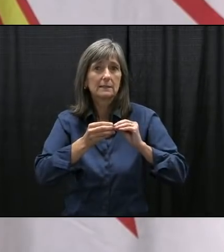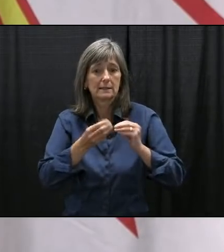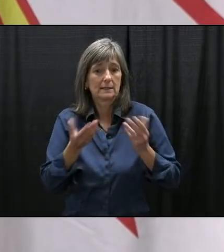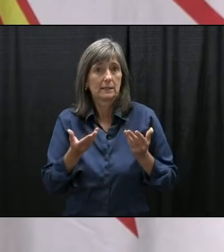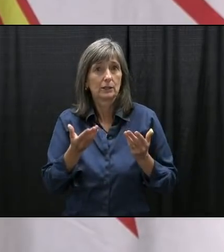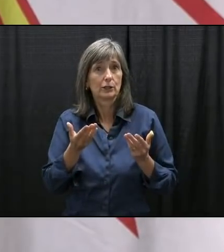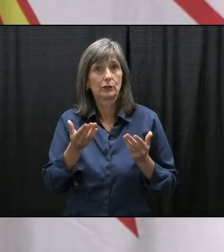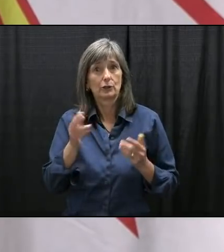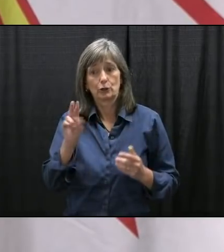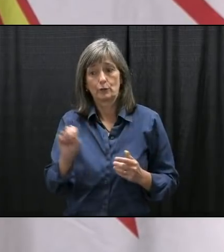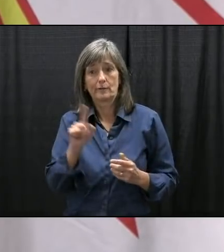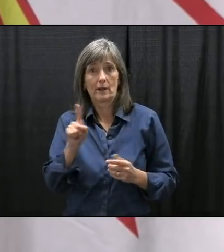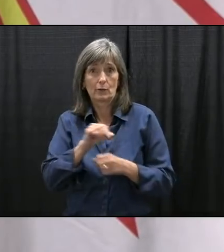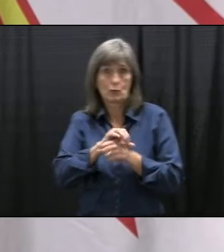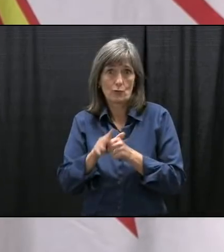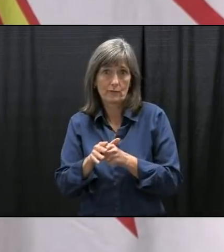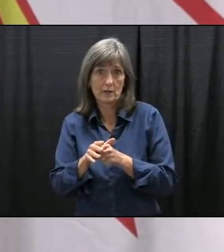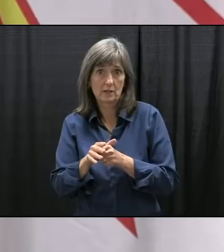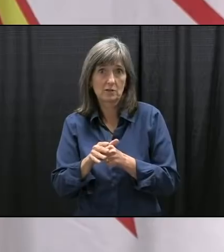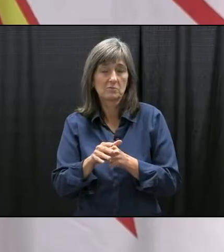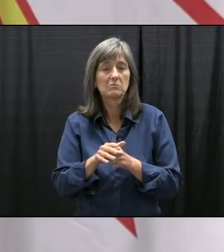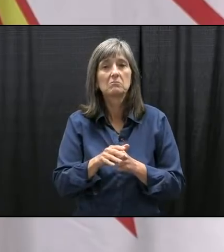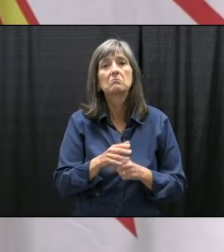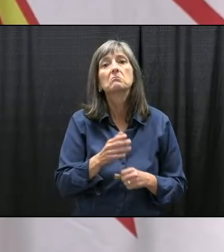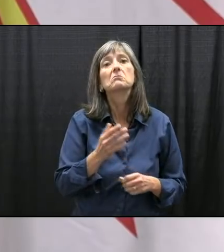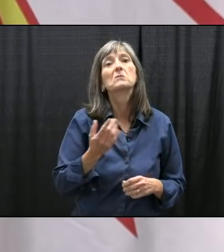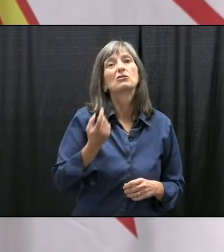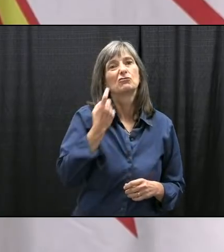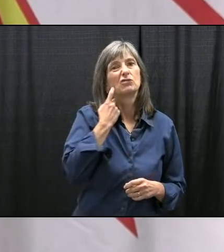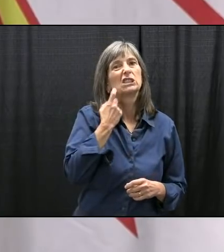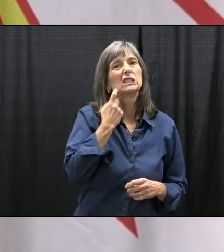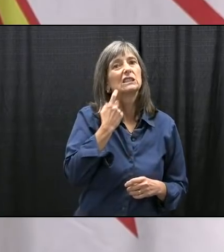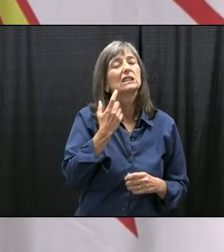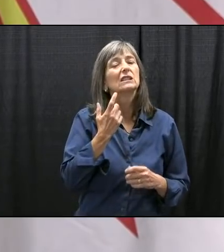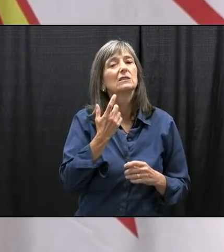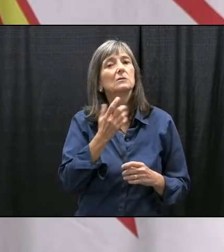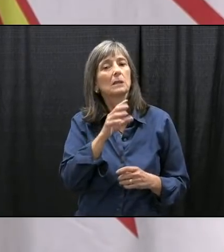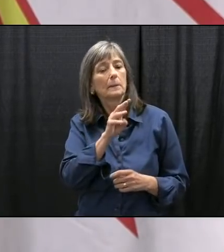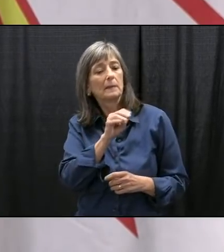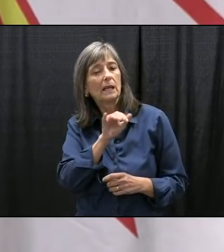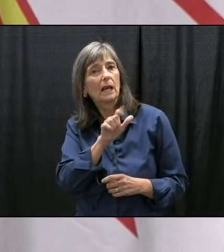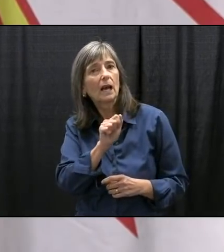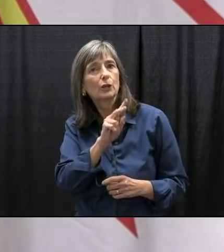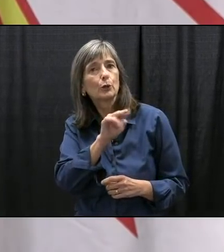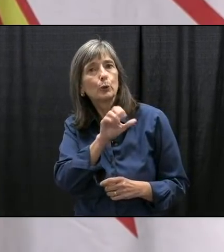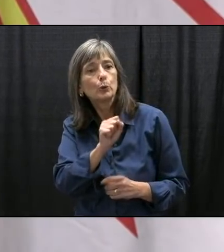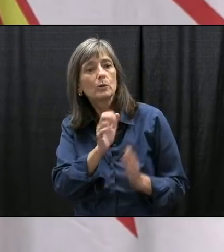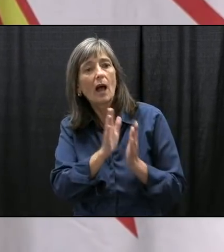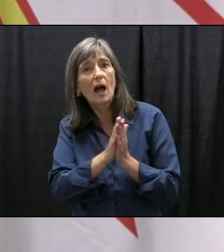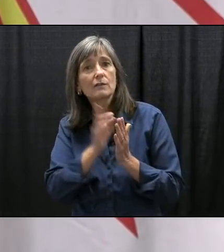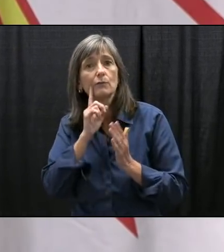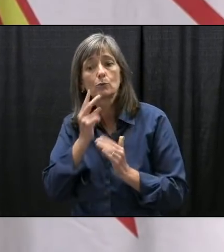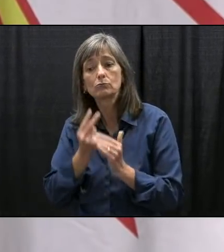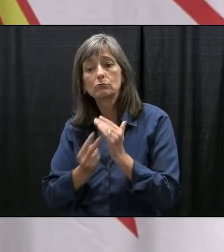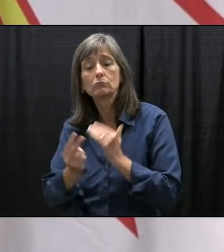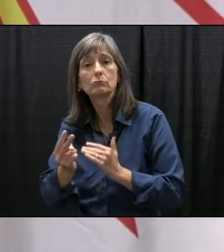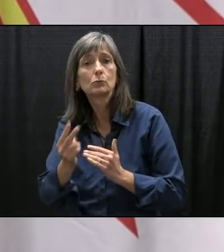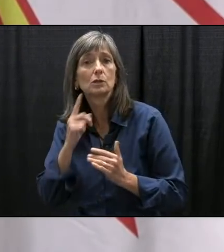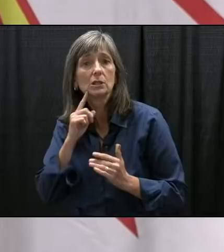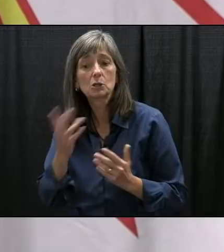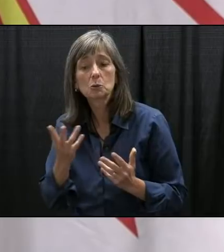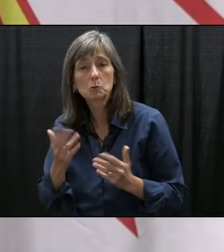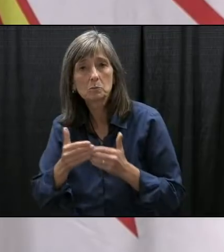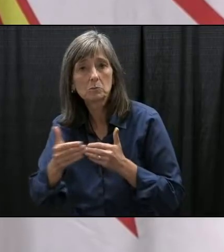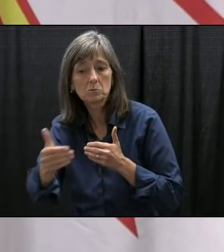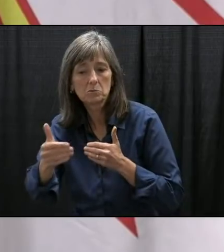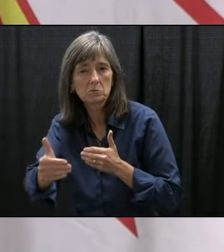province, as requested by the media, just short-term projections in terms of COVID-19 cases as well as ICU occupancy.